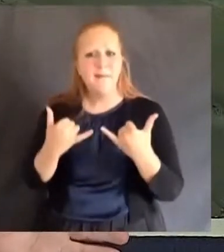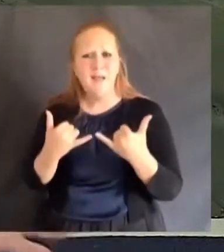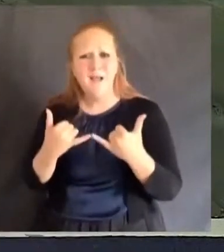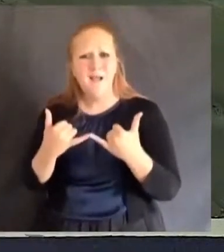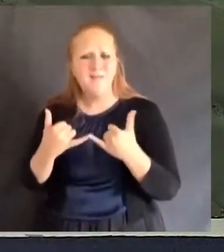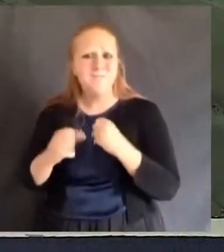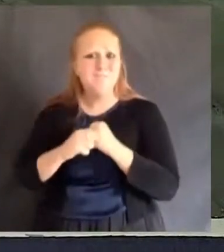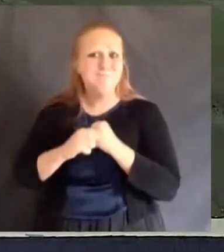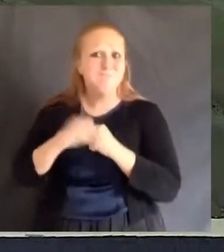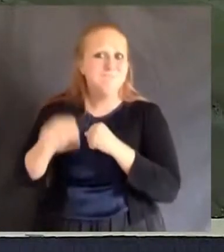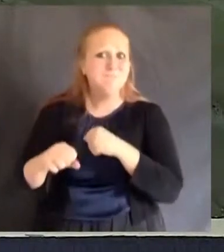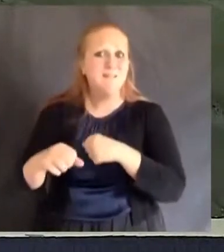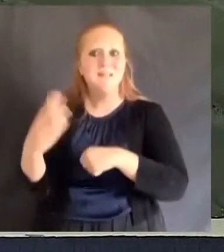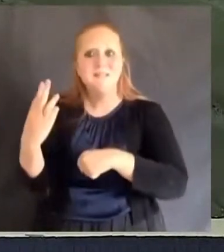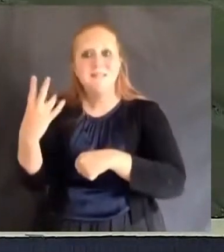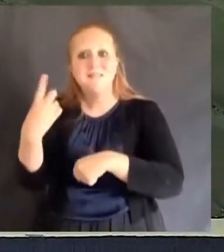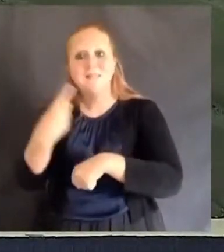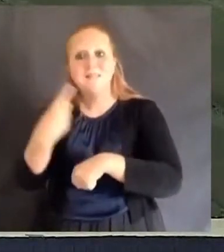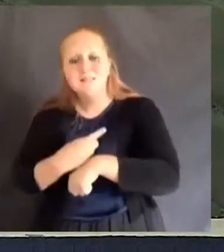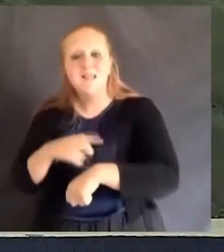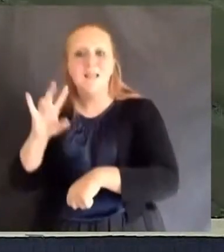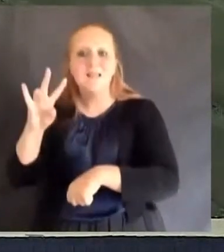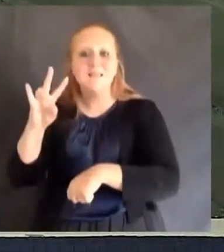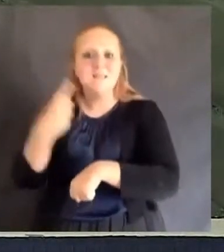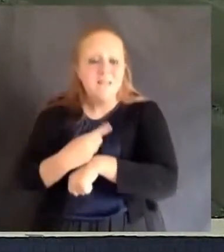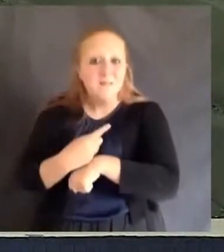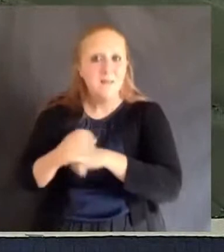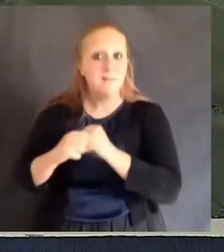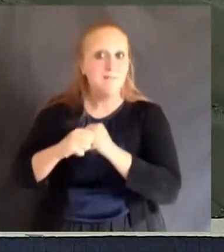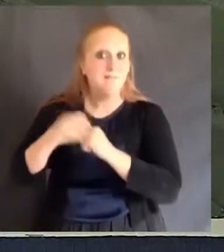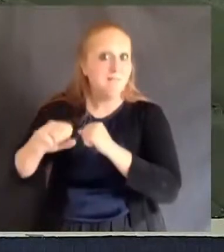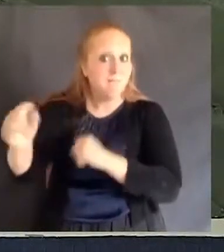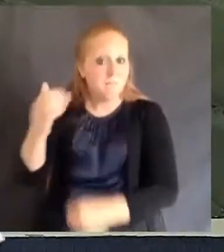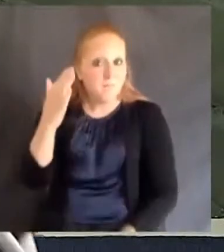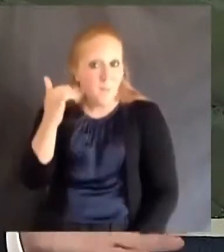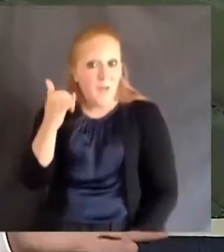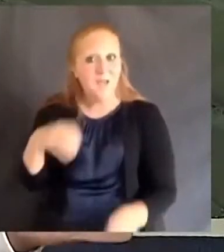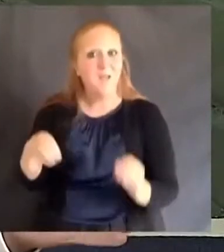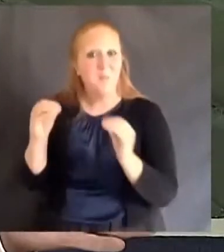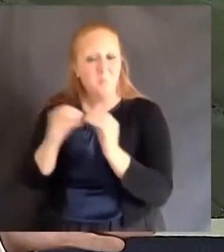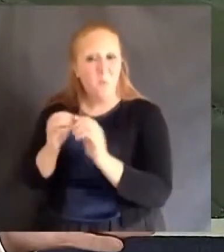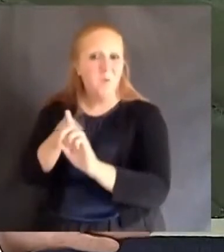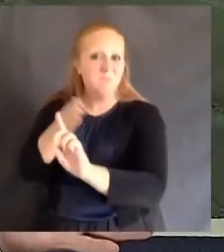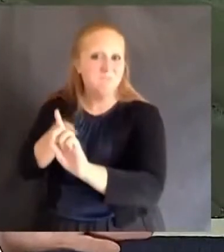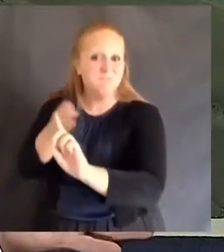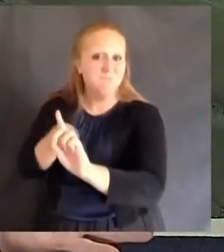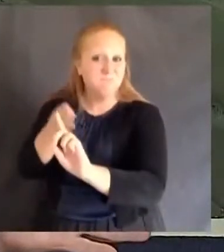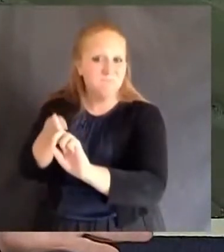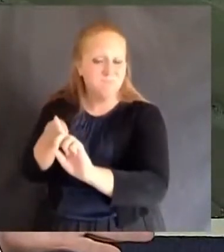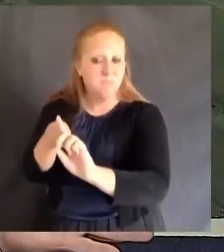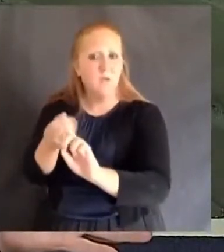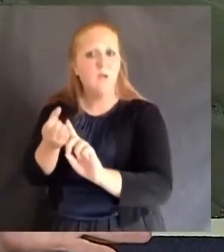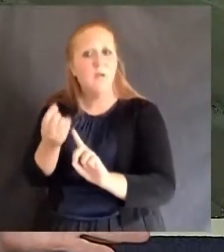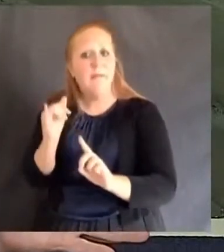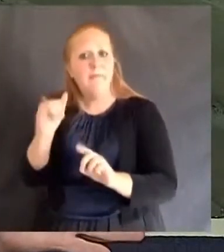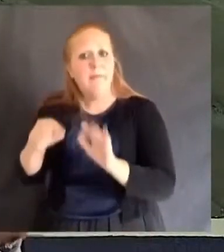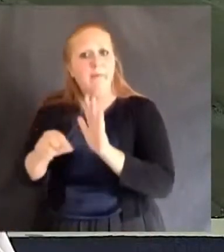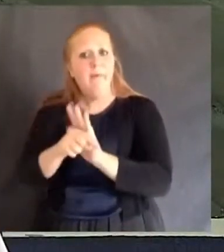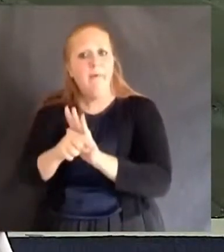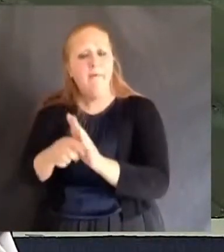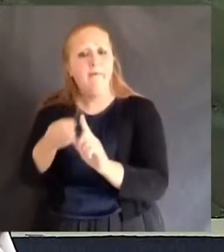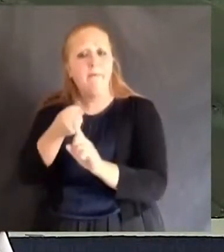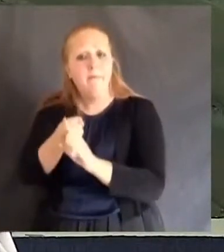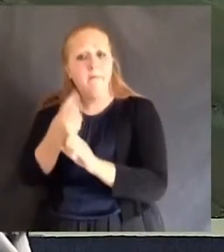long as 6 or 7 days. That affects not only the states that are going to them for